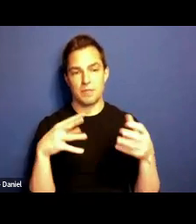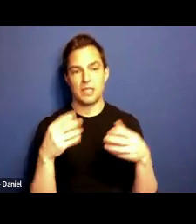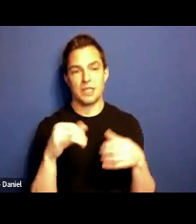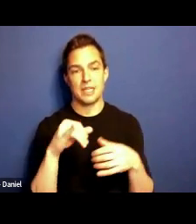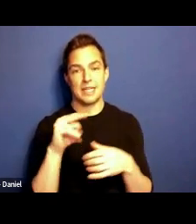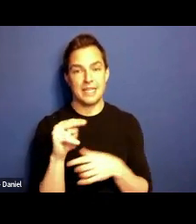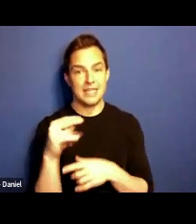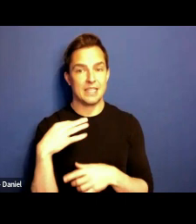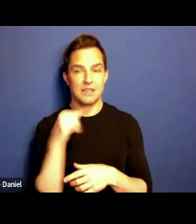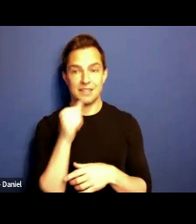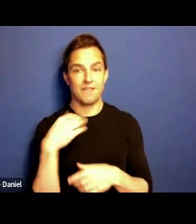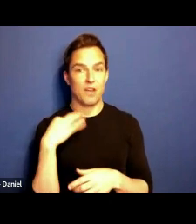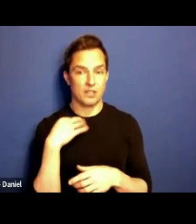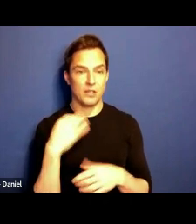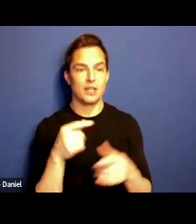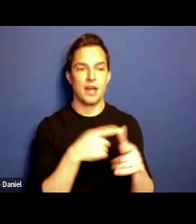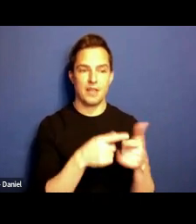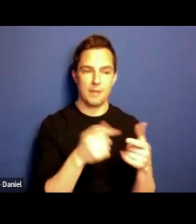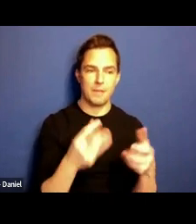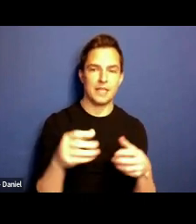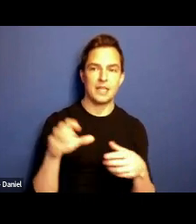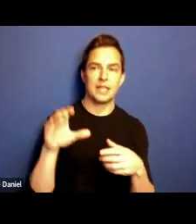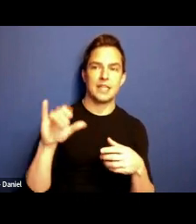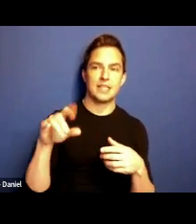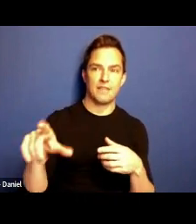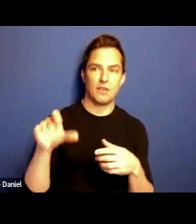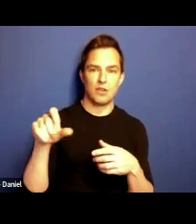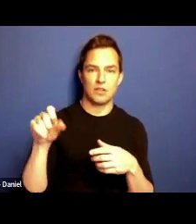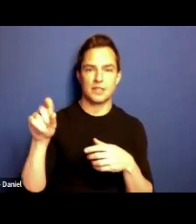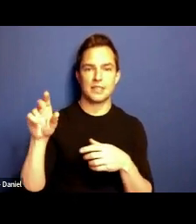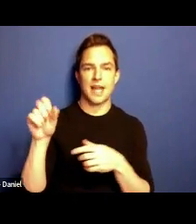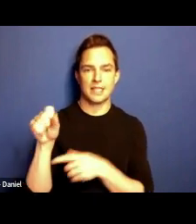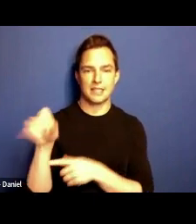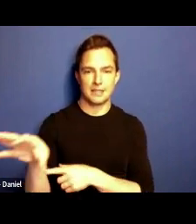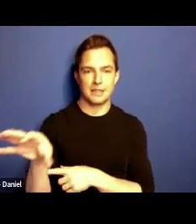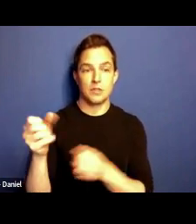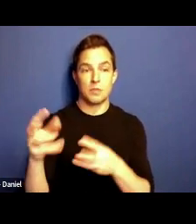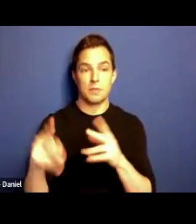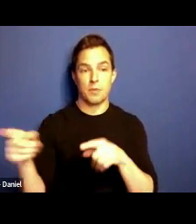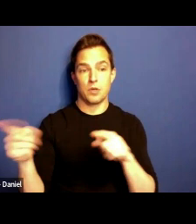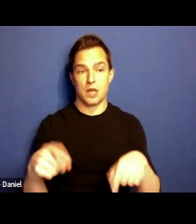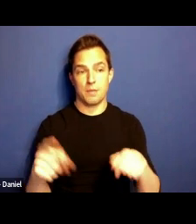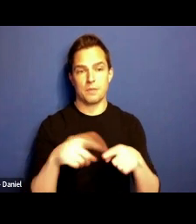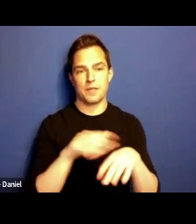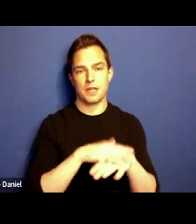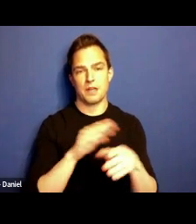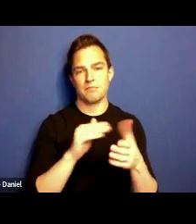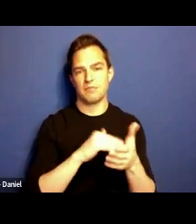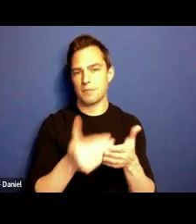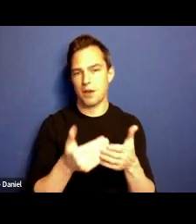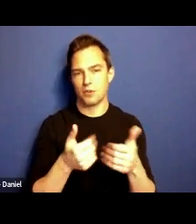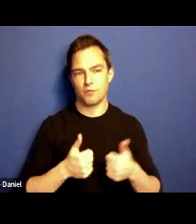and involuntary civil status. So people coming in, but in terms of the number of residents, people that stay